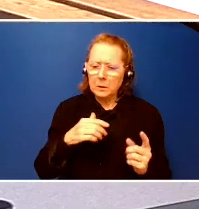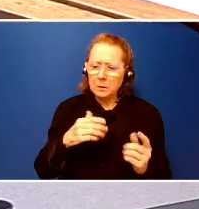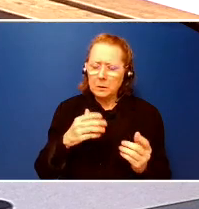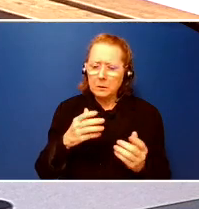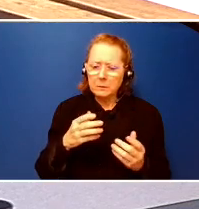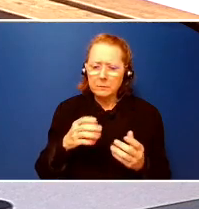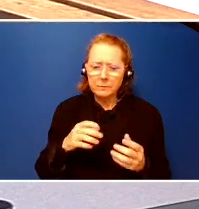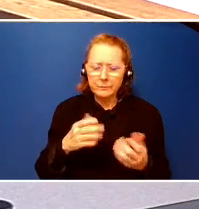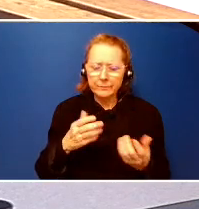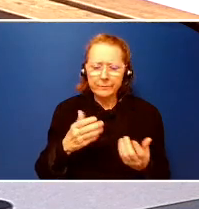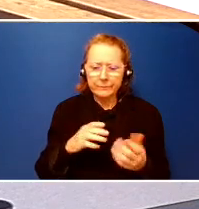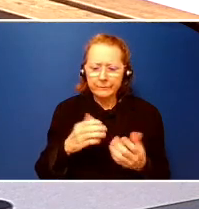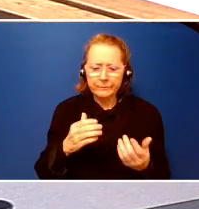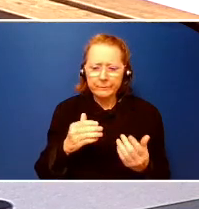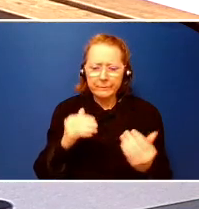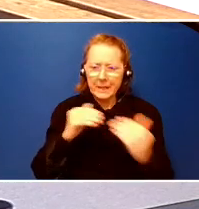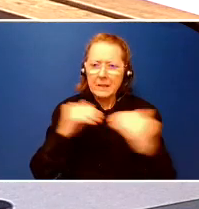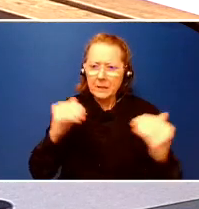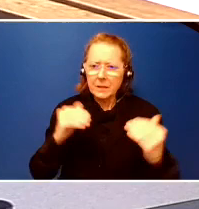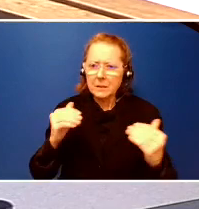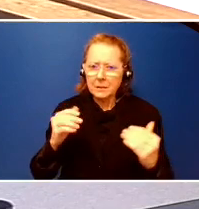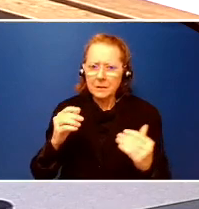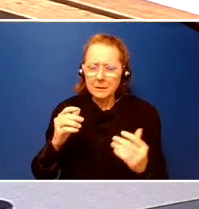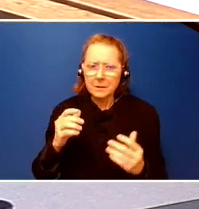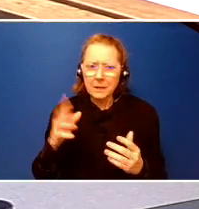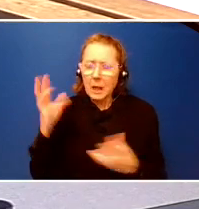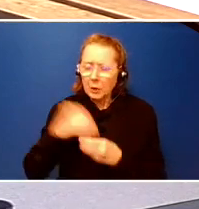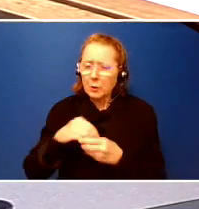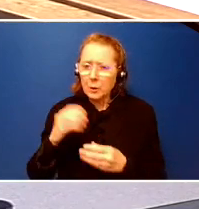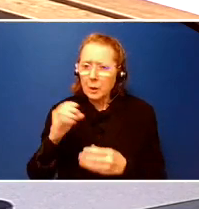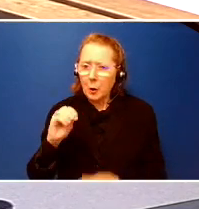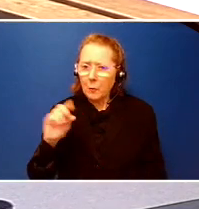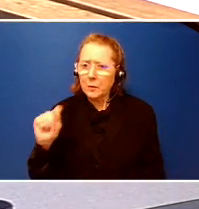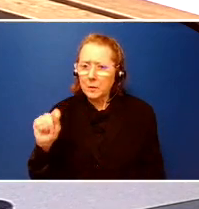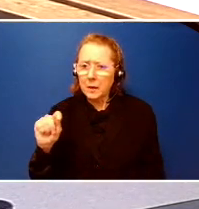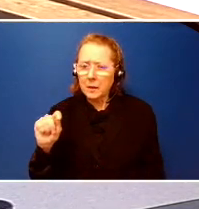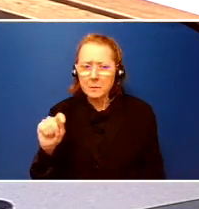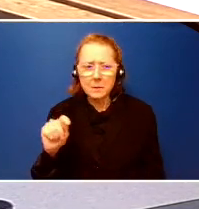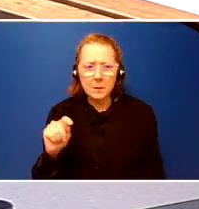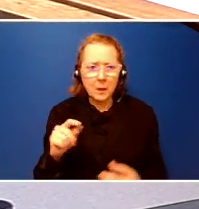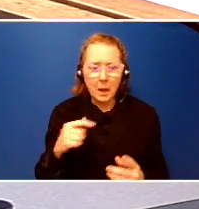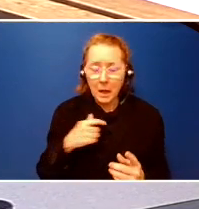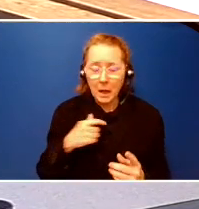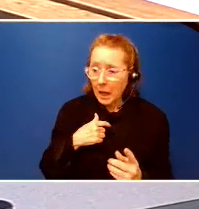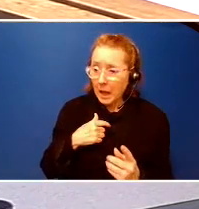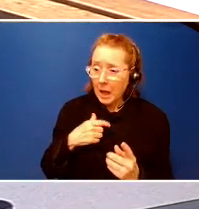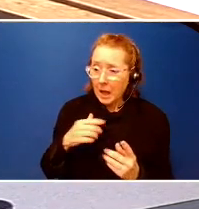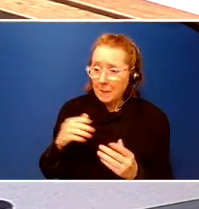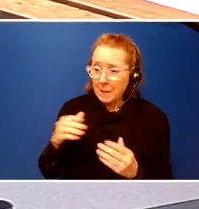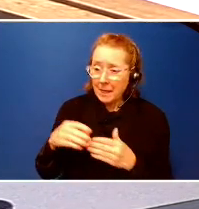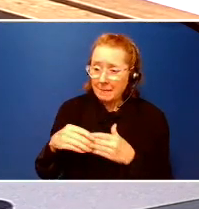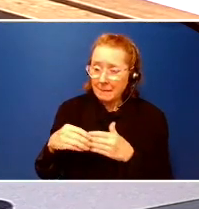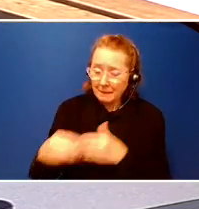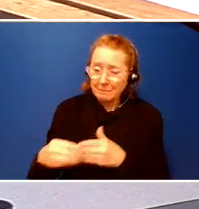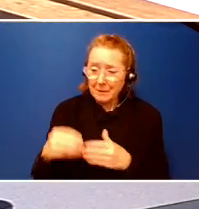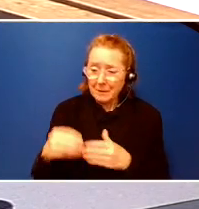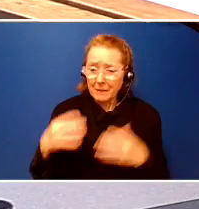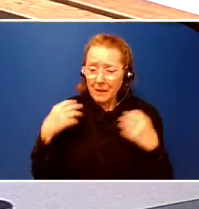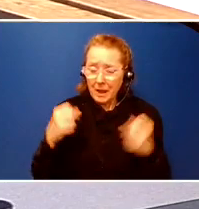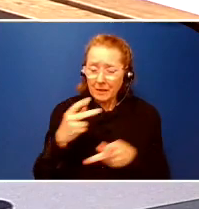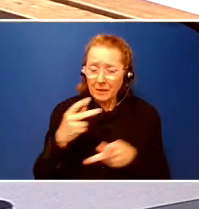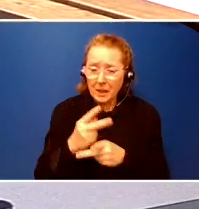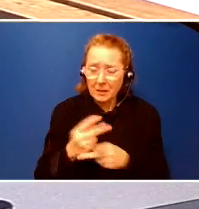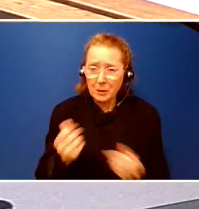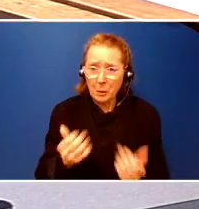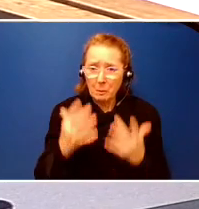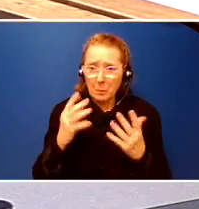a comment, like, yeah, as a person on the front lines of healthcare, like, it has been really bad the last few years. Burnout is incredibly